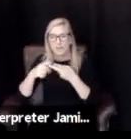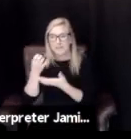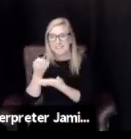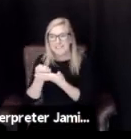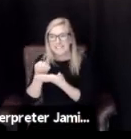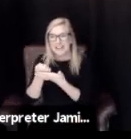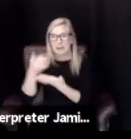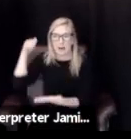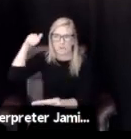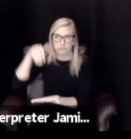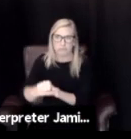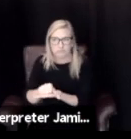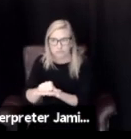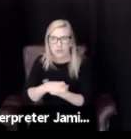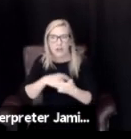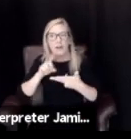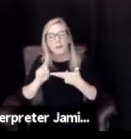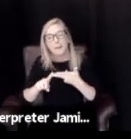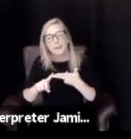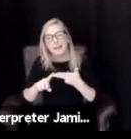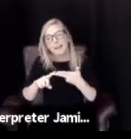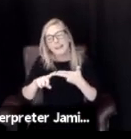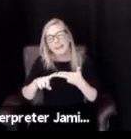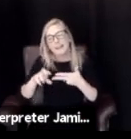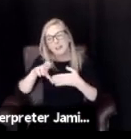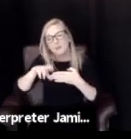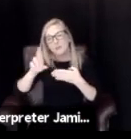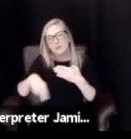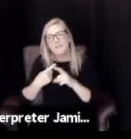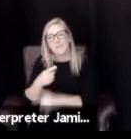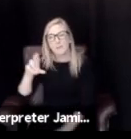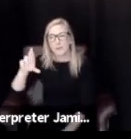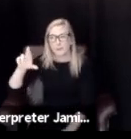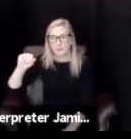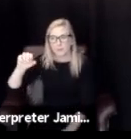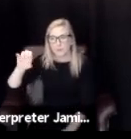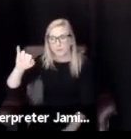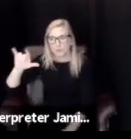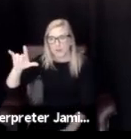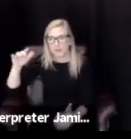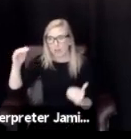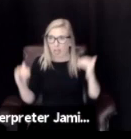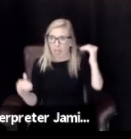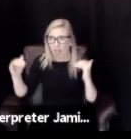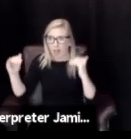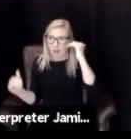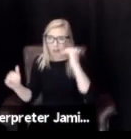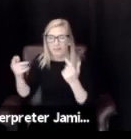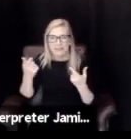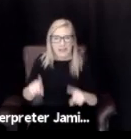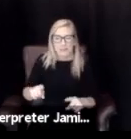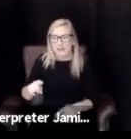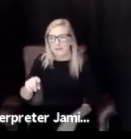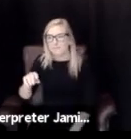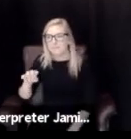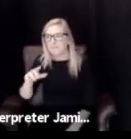downturn, and as a result of the racial injustices that is going on, the Black Lives Matter